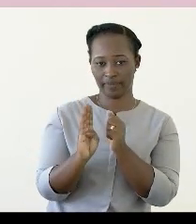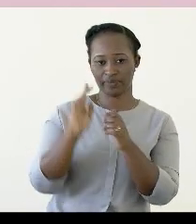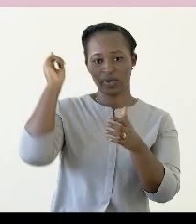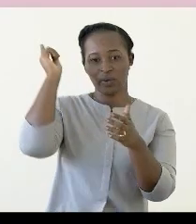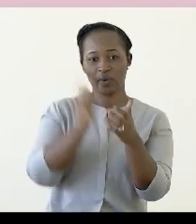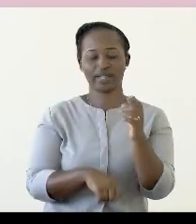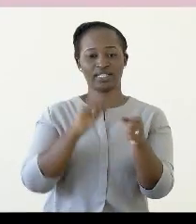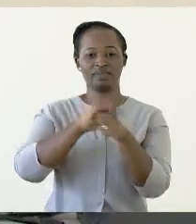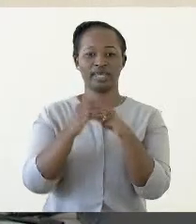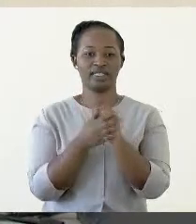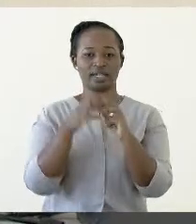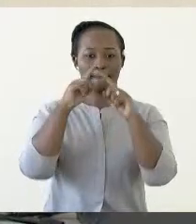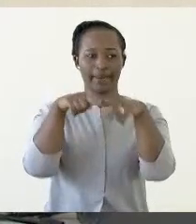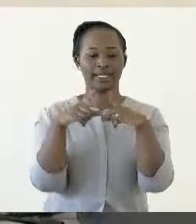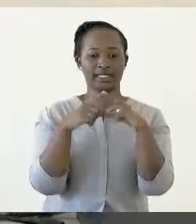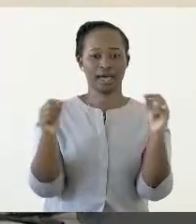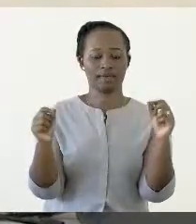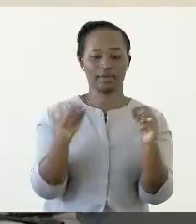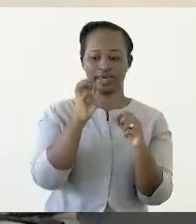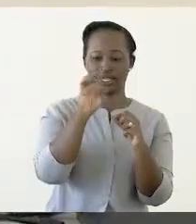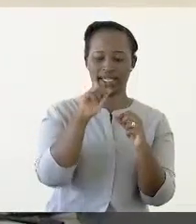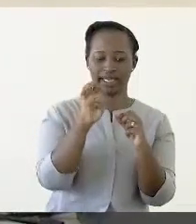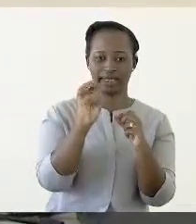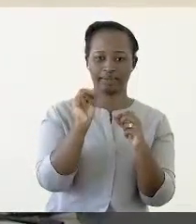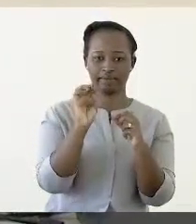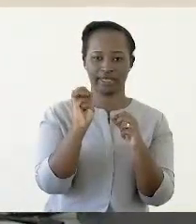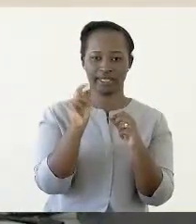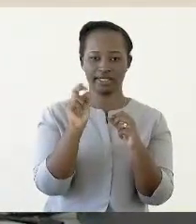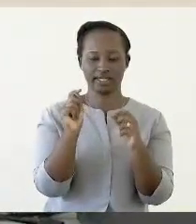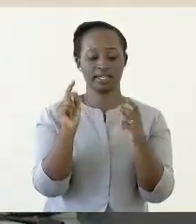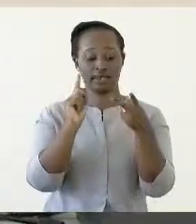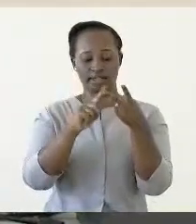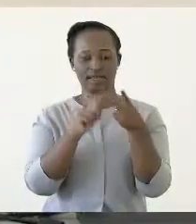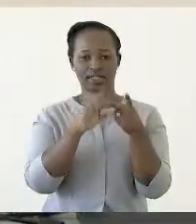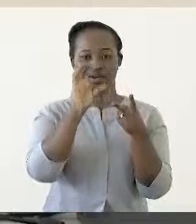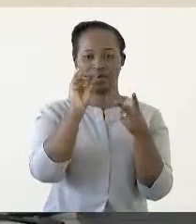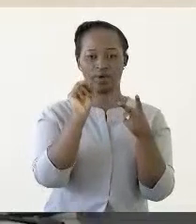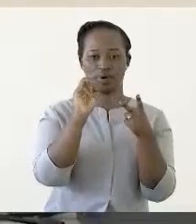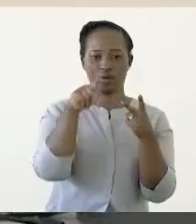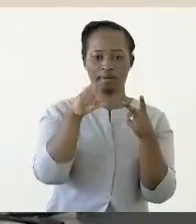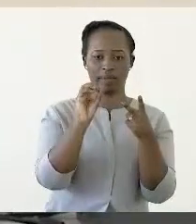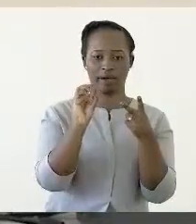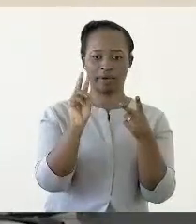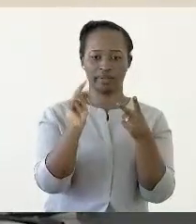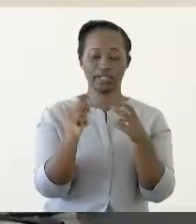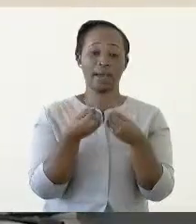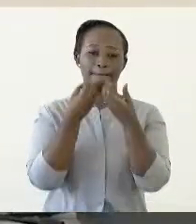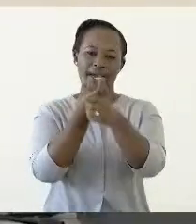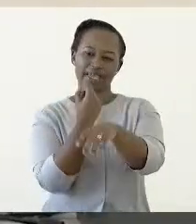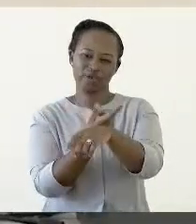is meant by the terms an element and a compound? I give you 1 minute